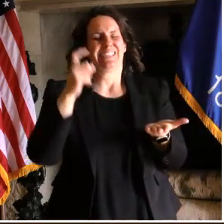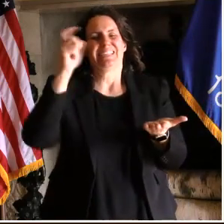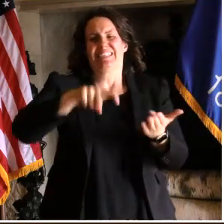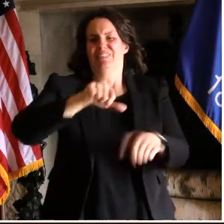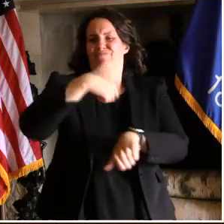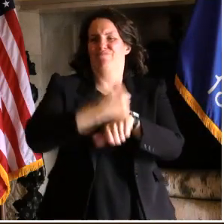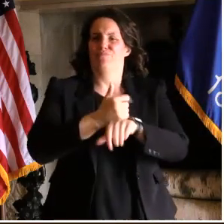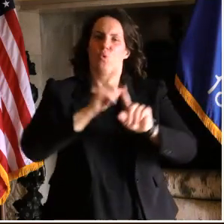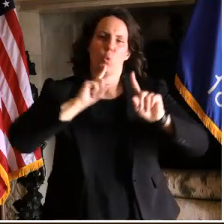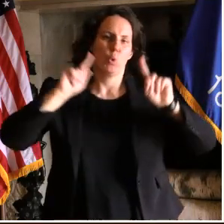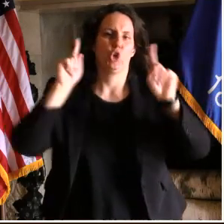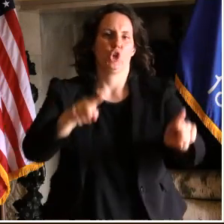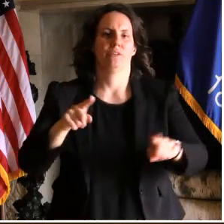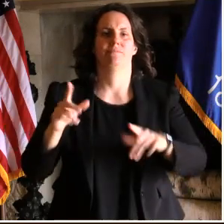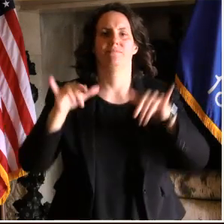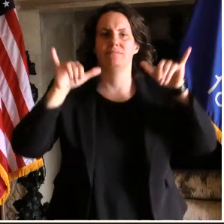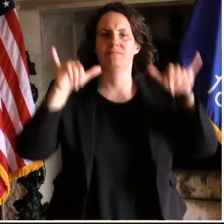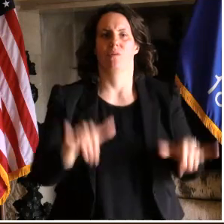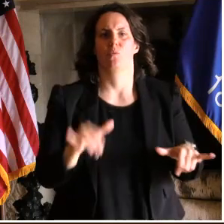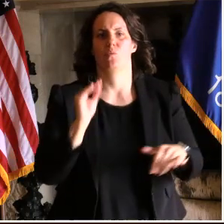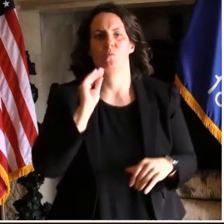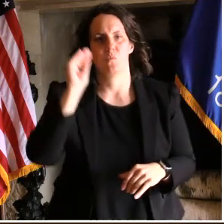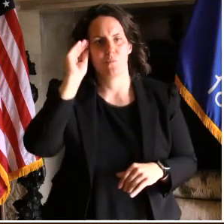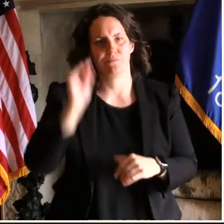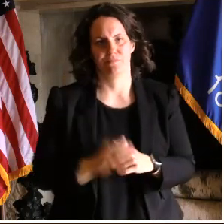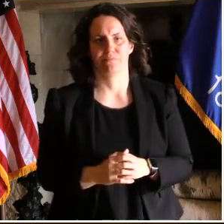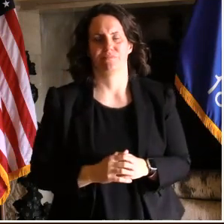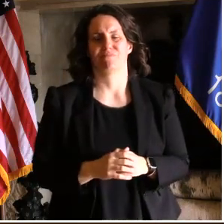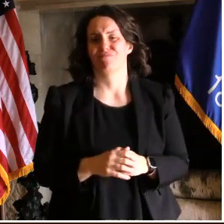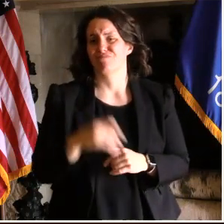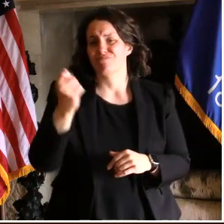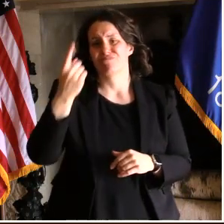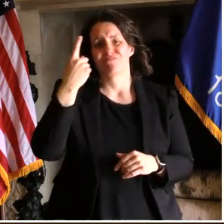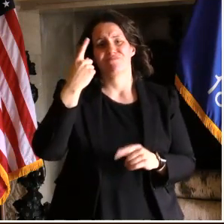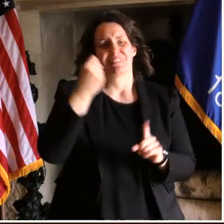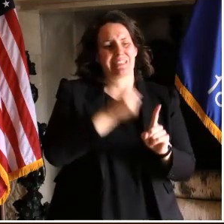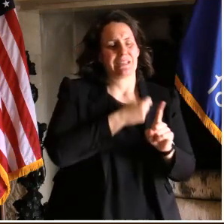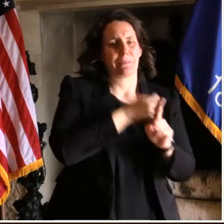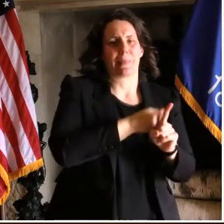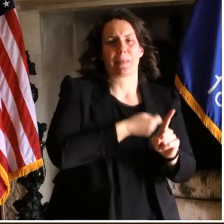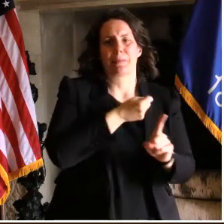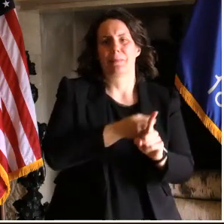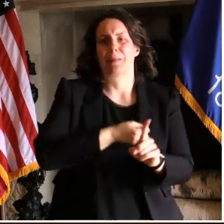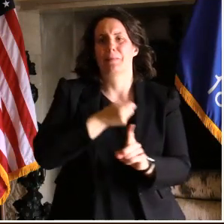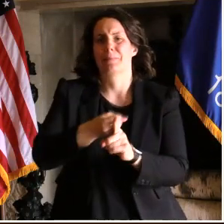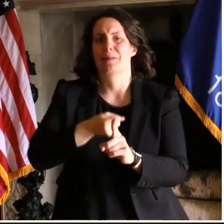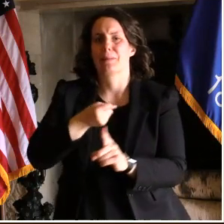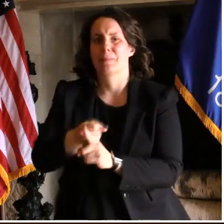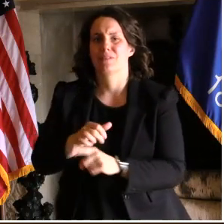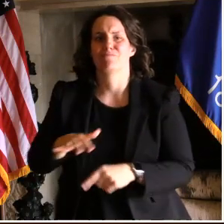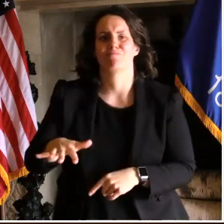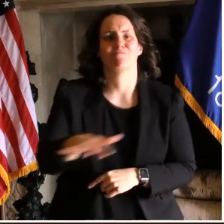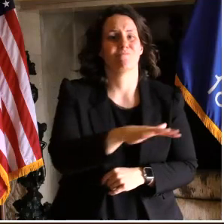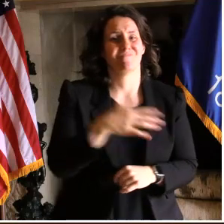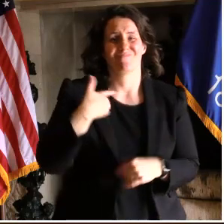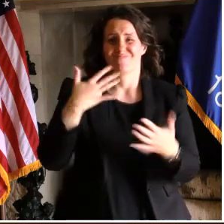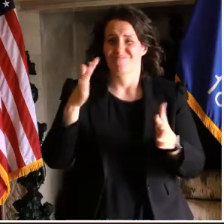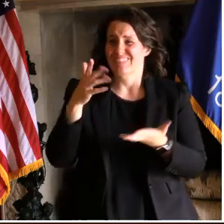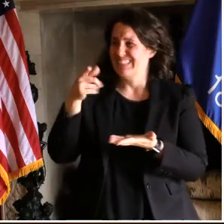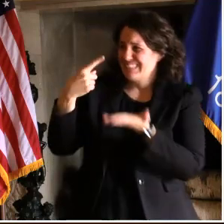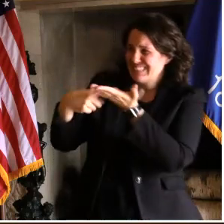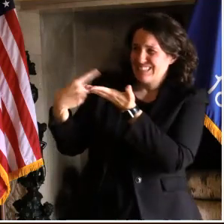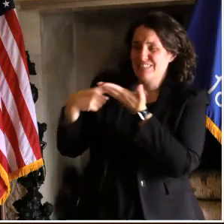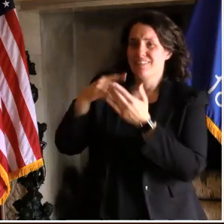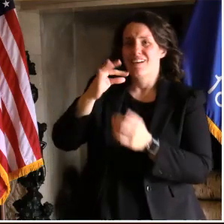but I will tell you that the experts and the scientists made it clear to me that this is the